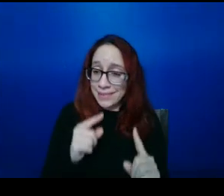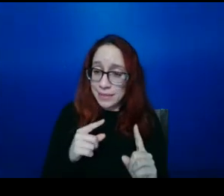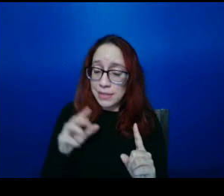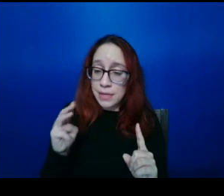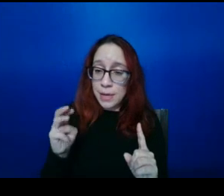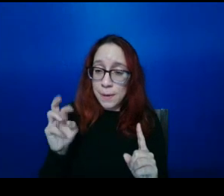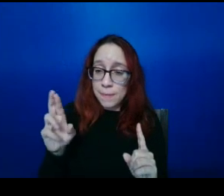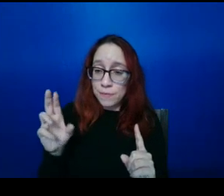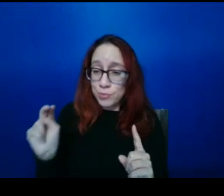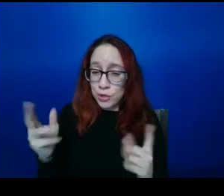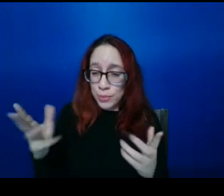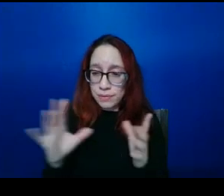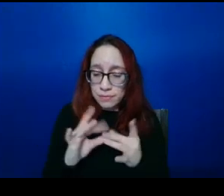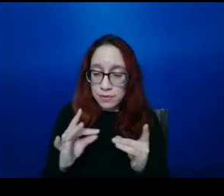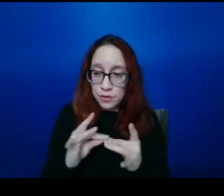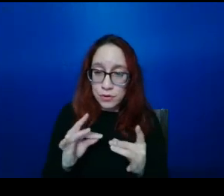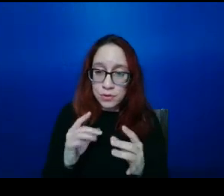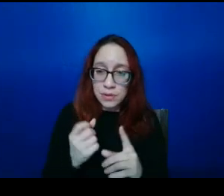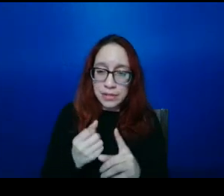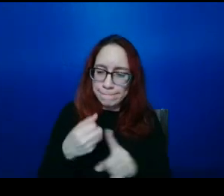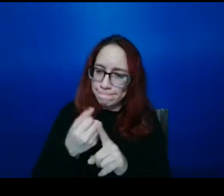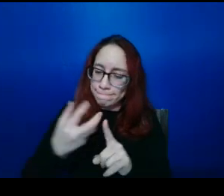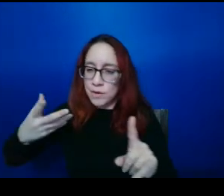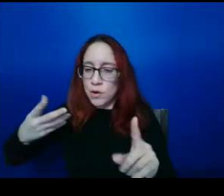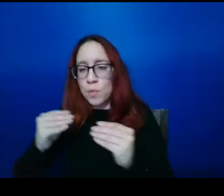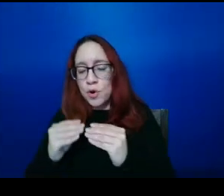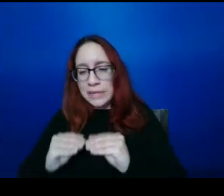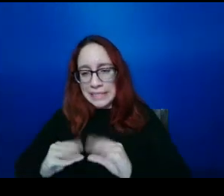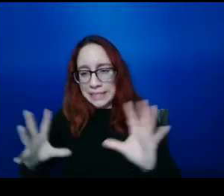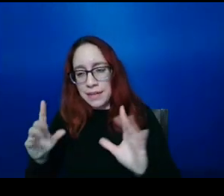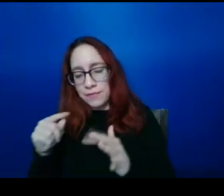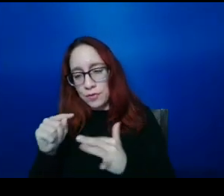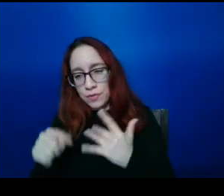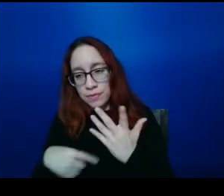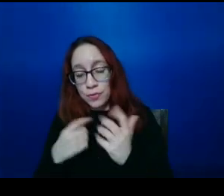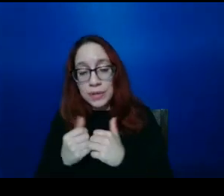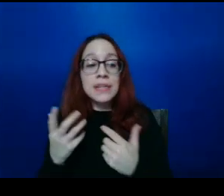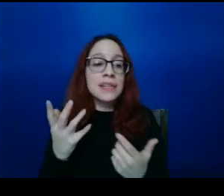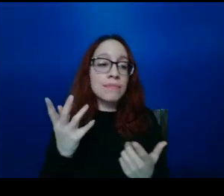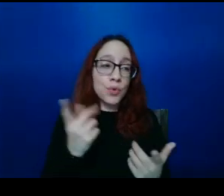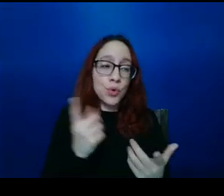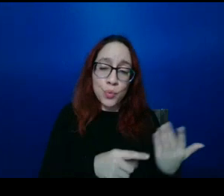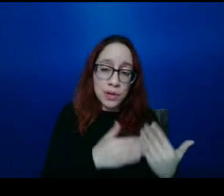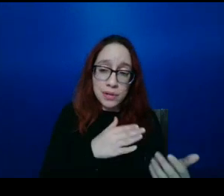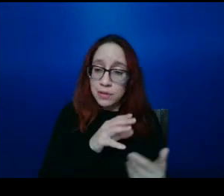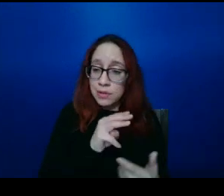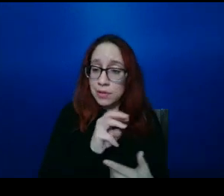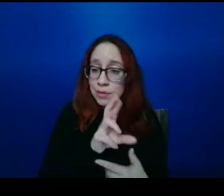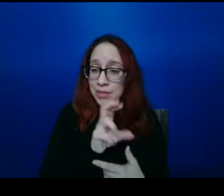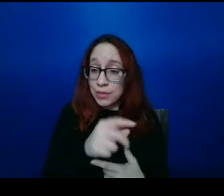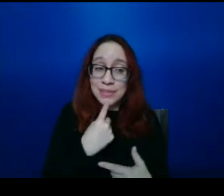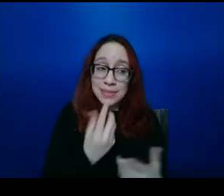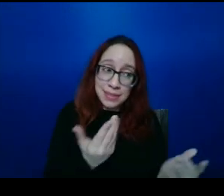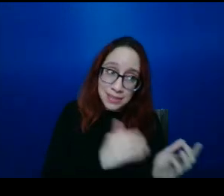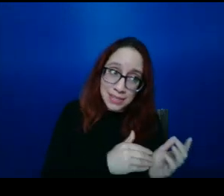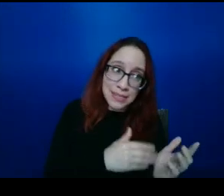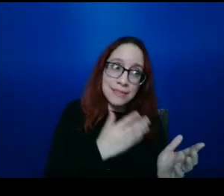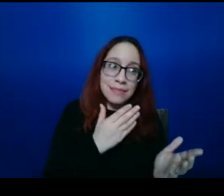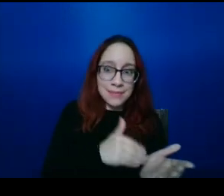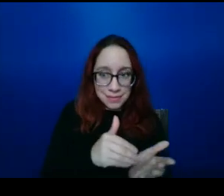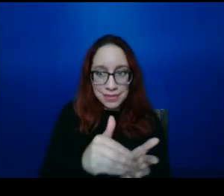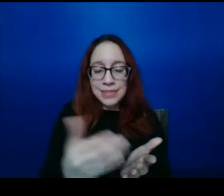has previously made, draw a few things out for you and bring a little bit of clarity on those points. But as he said, and as I'll say again, and as you've heard too many